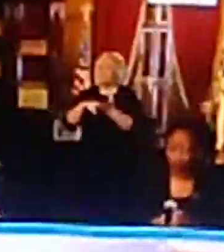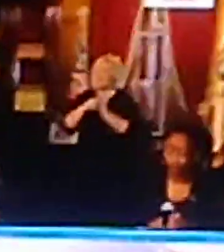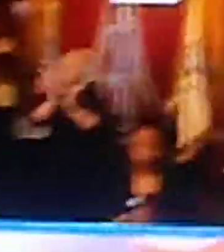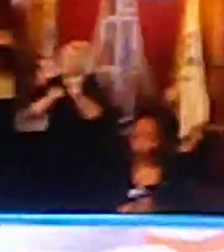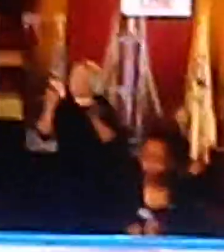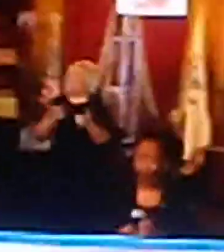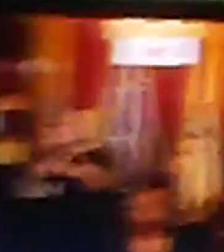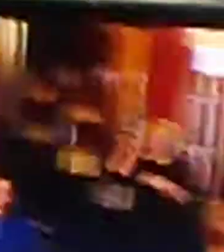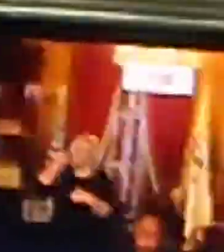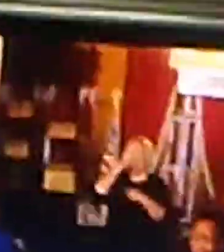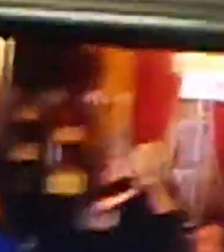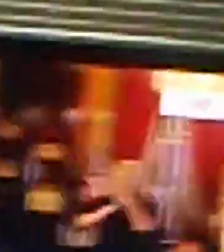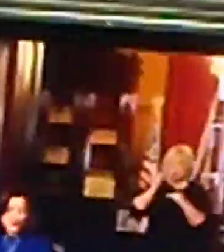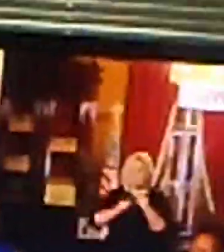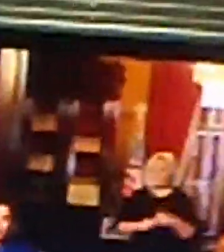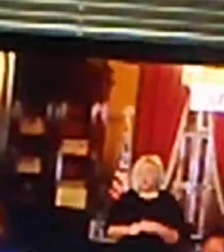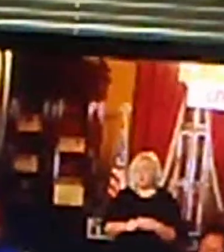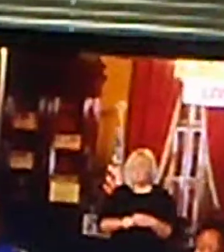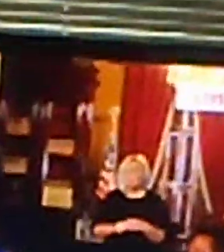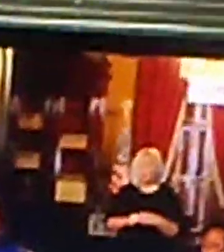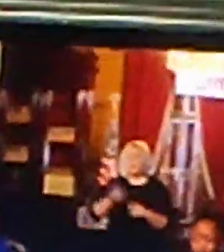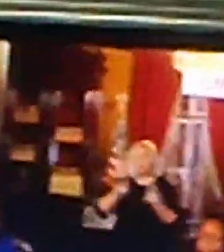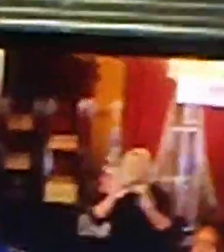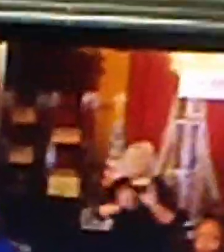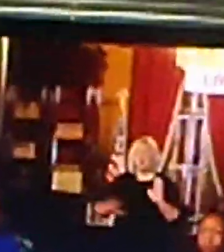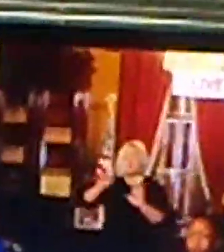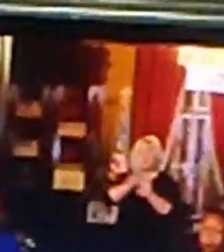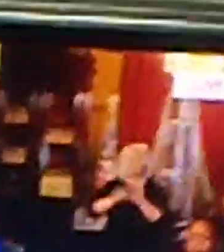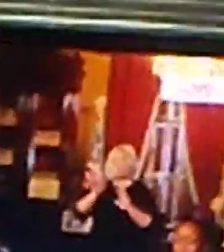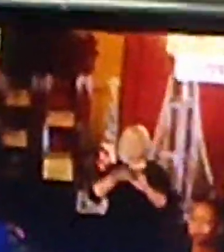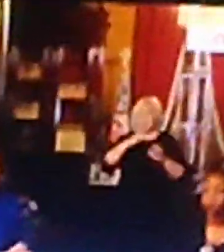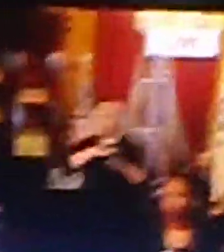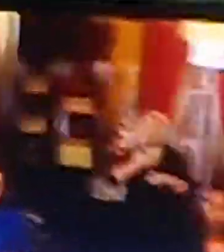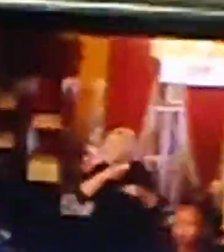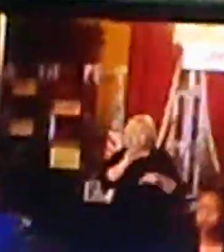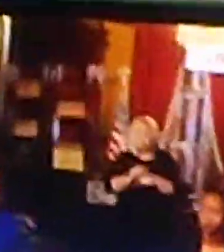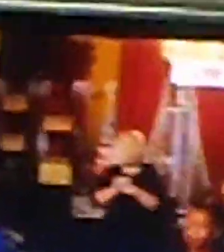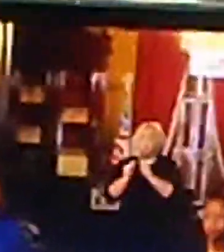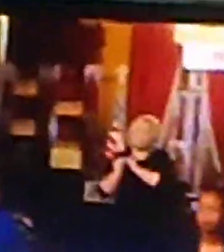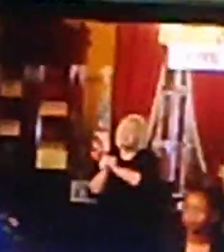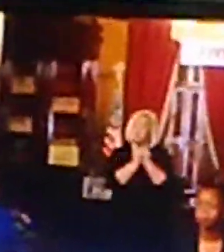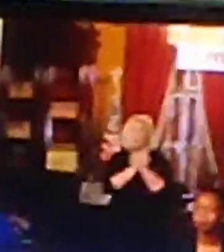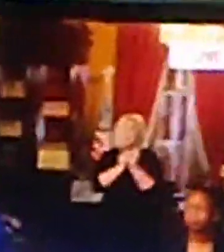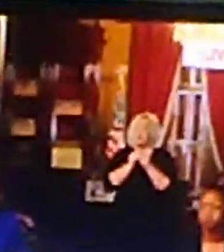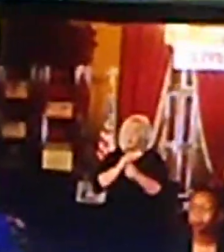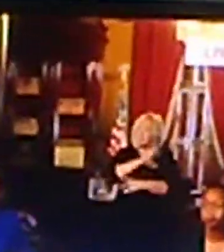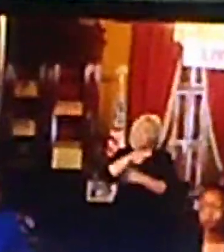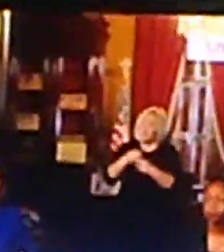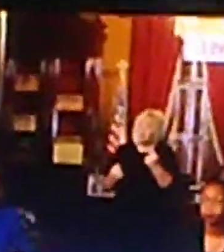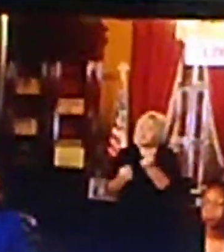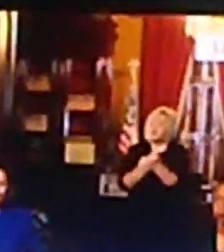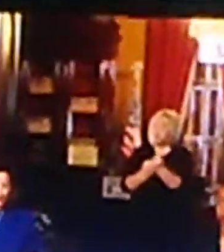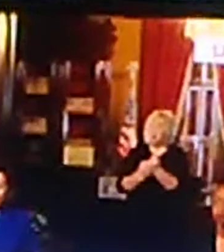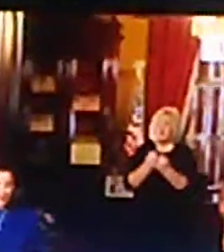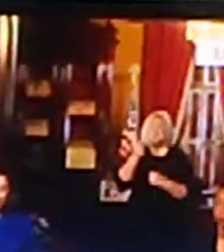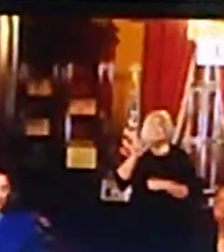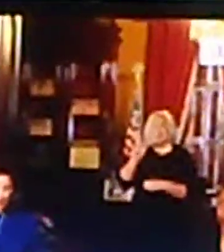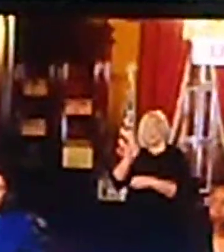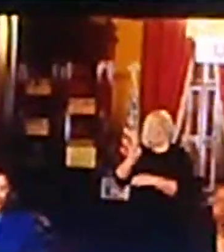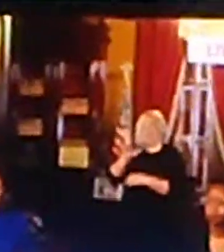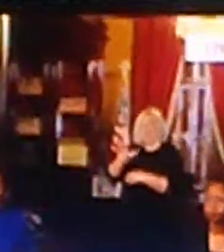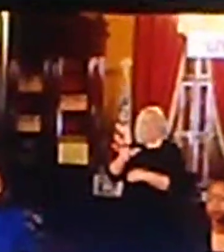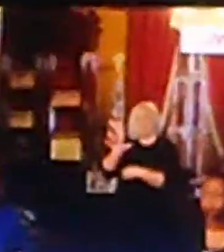at the Capitol. People across our state are stepping up and doing their part during this time of crisis. Amy, who is using her